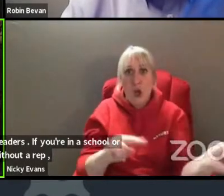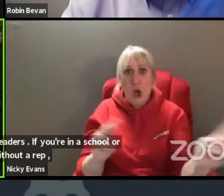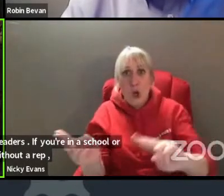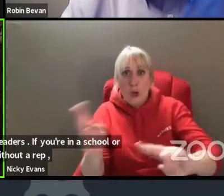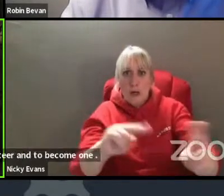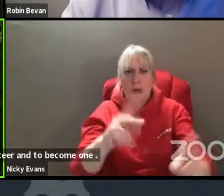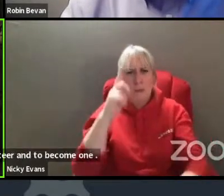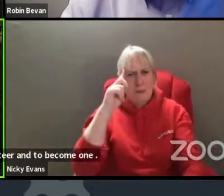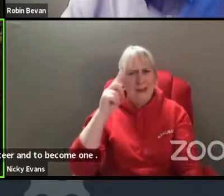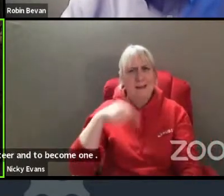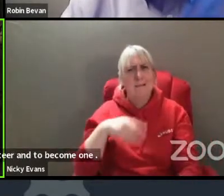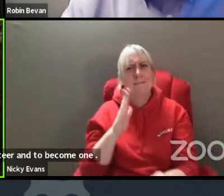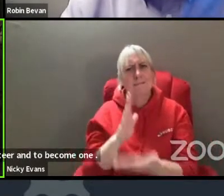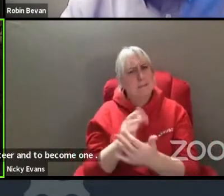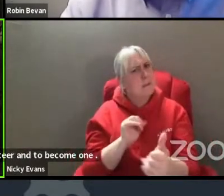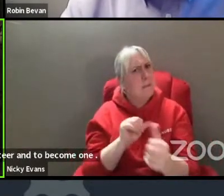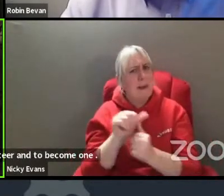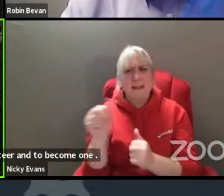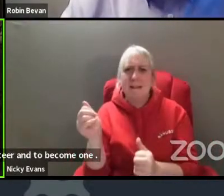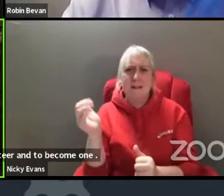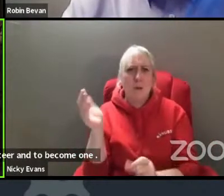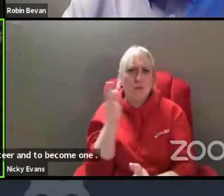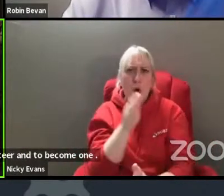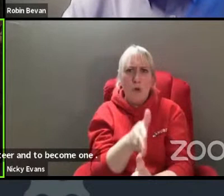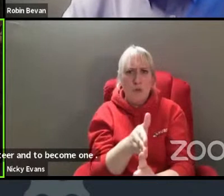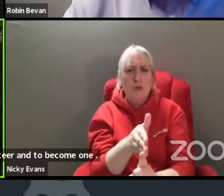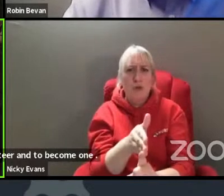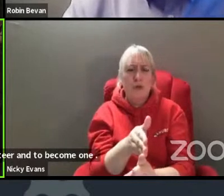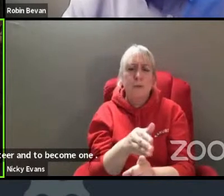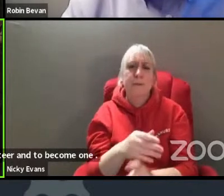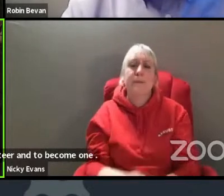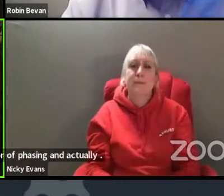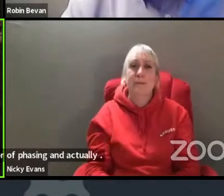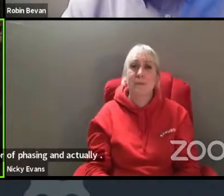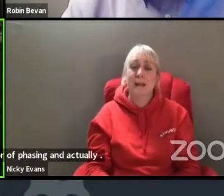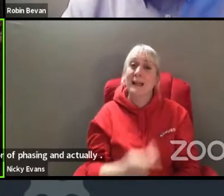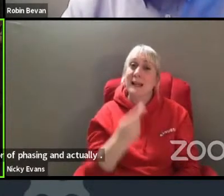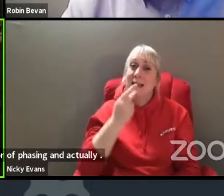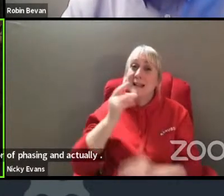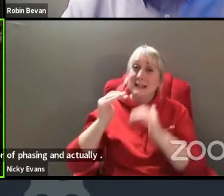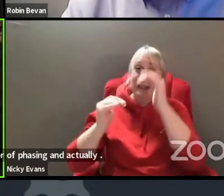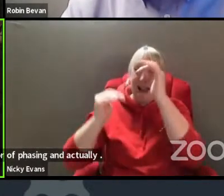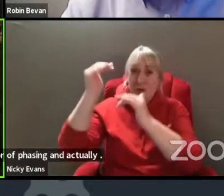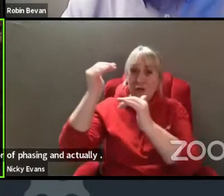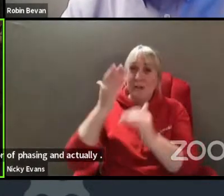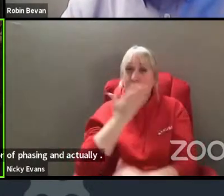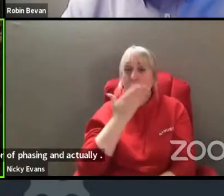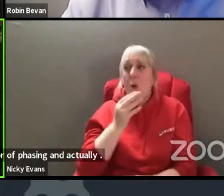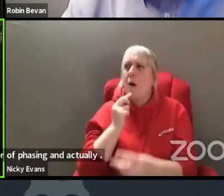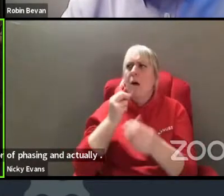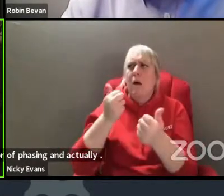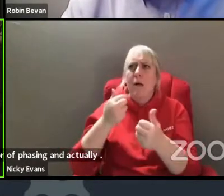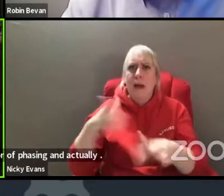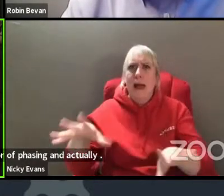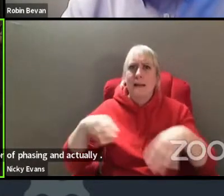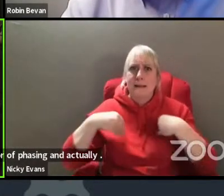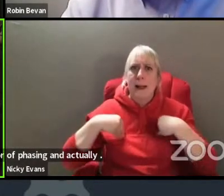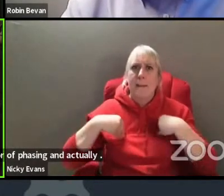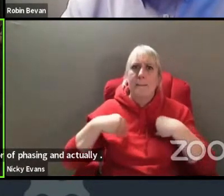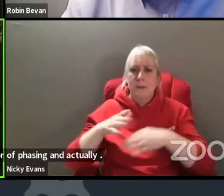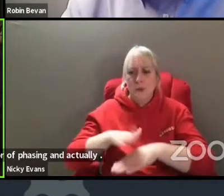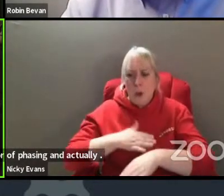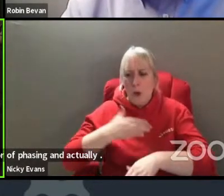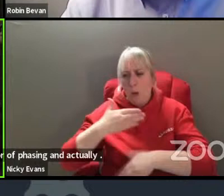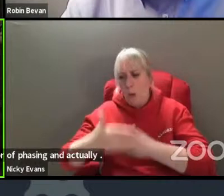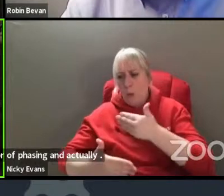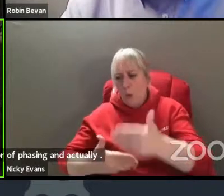is quite widely accepted in secondary schools, I mean in large part because of the difficulty of running the